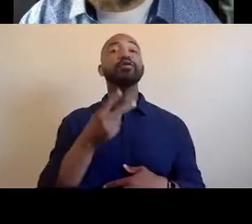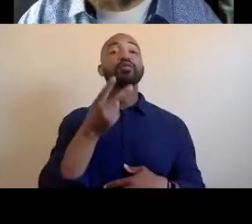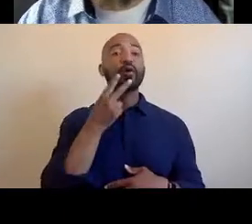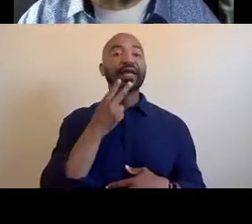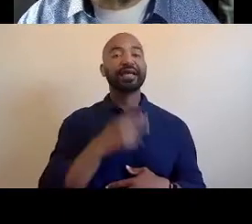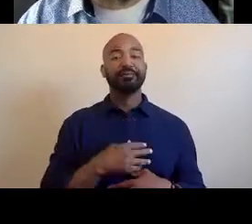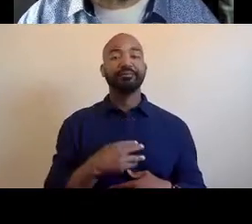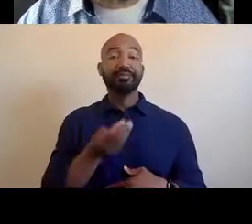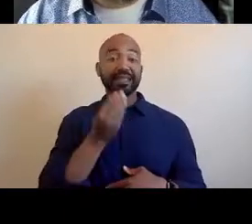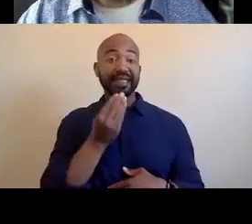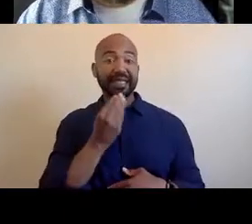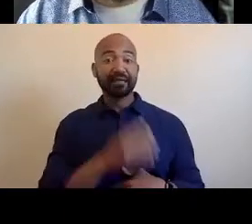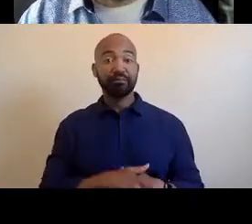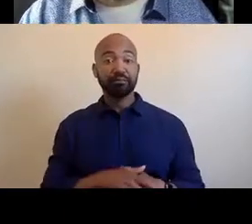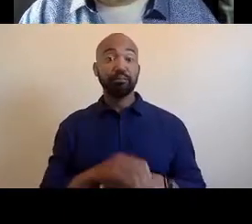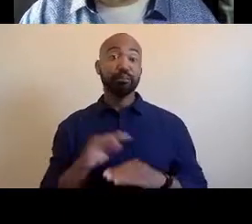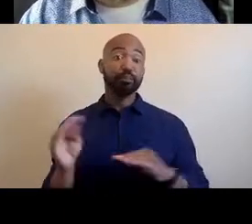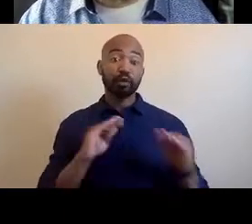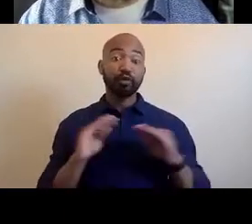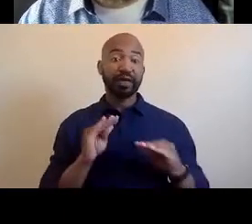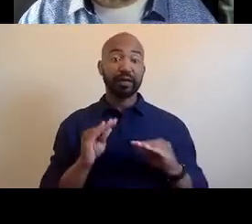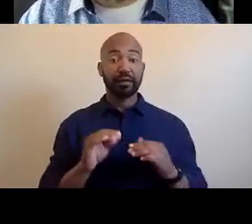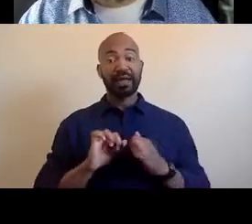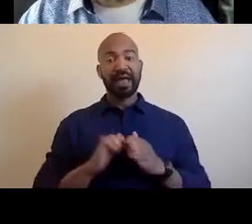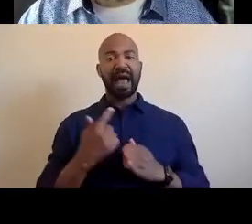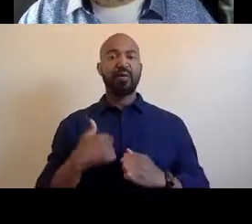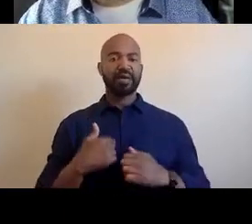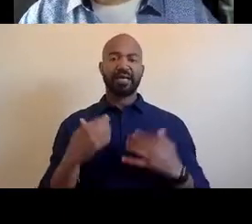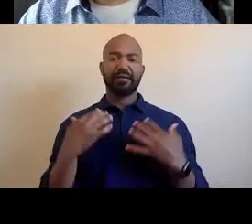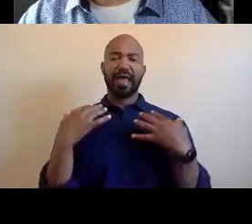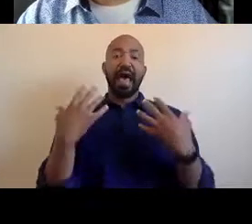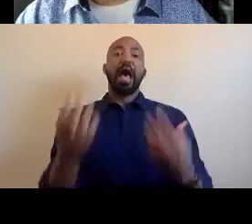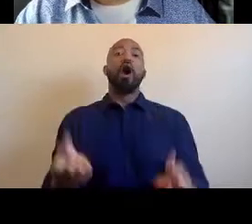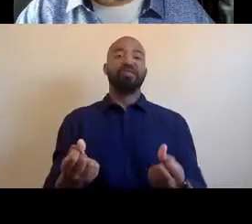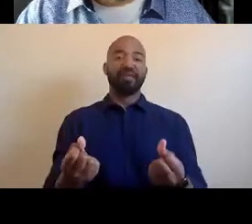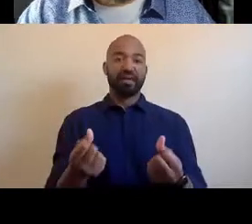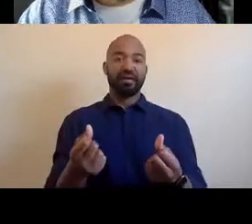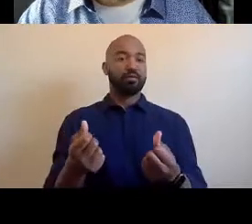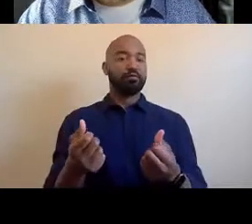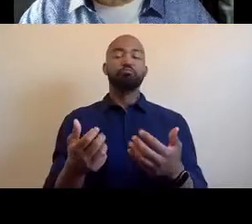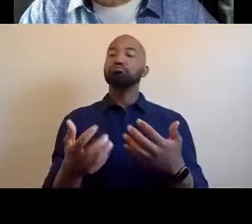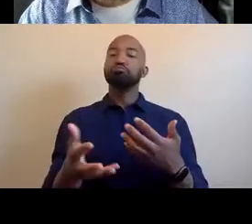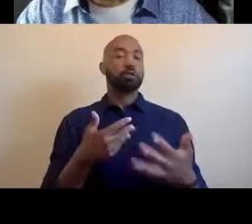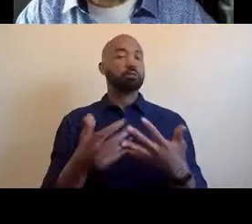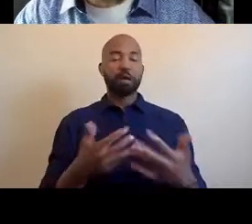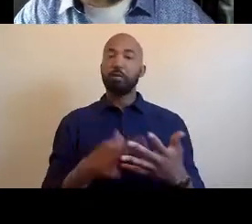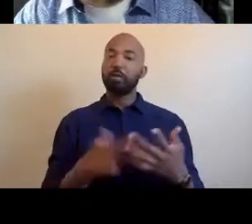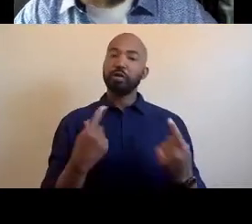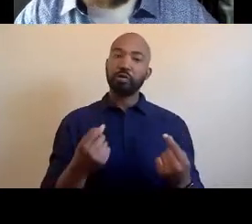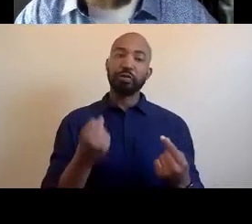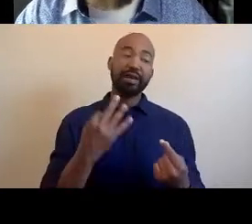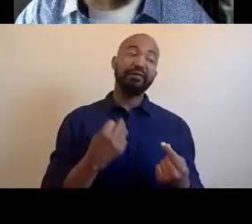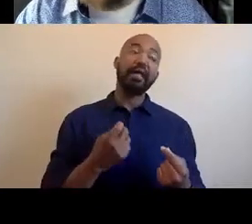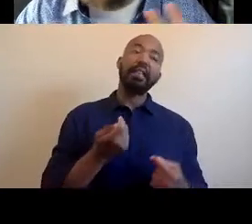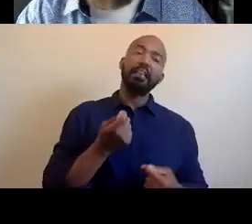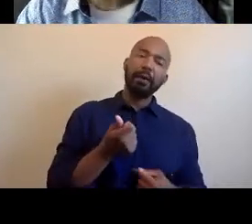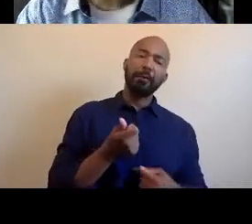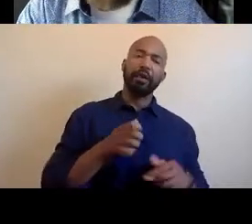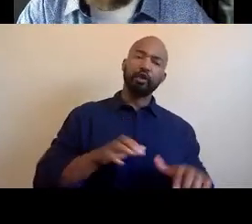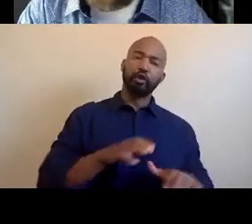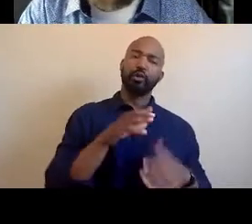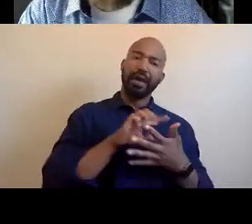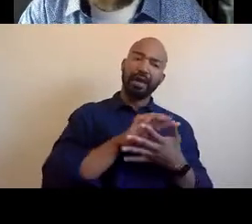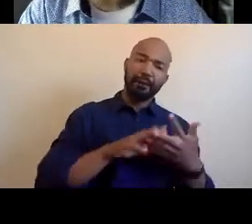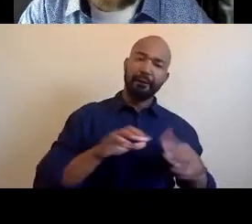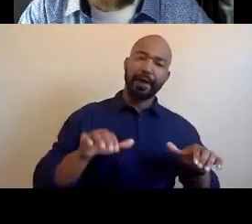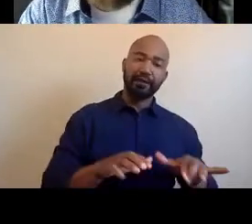moving and all of those good things and how we can stay healthy, whether we do those things or do those things a lot or do those things a little. And I just want